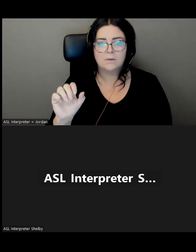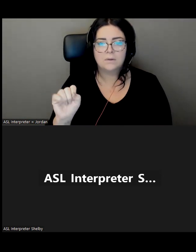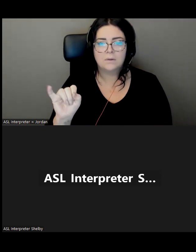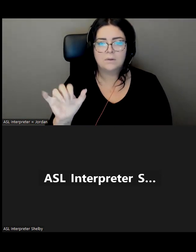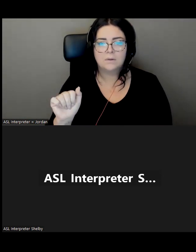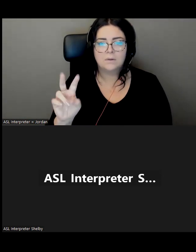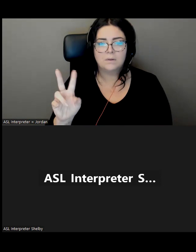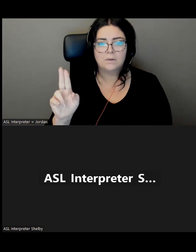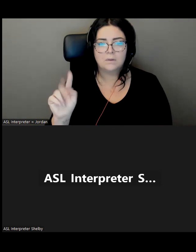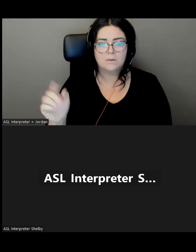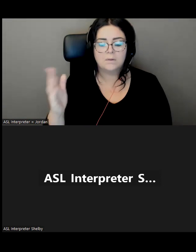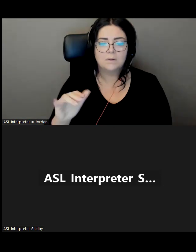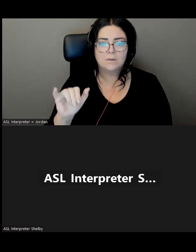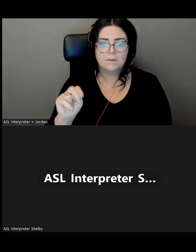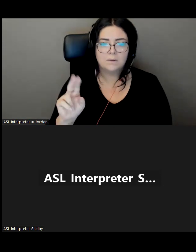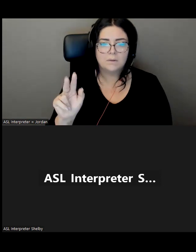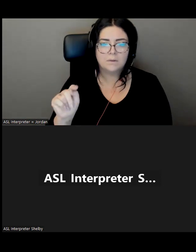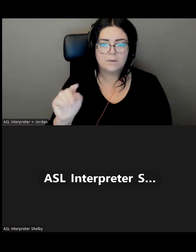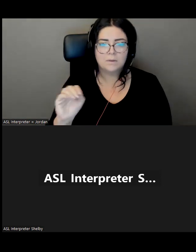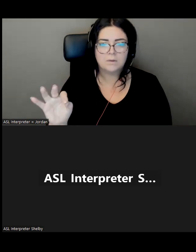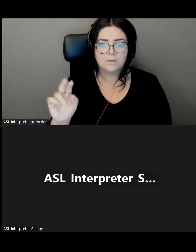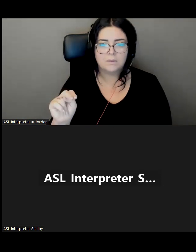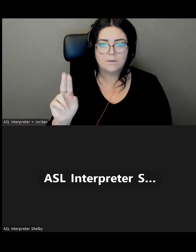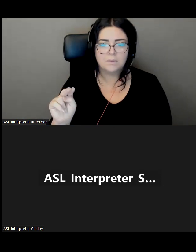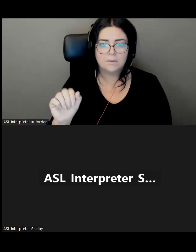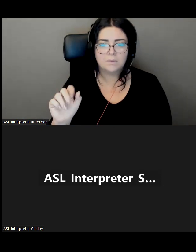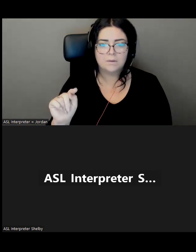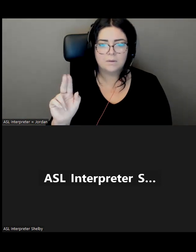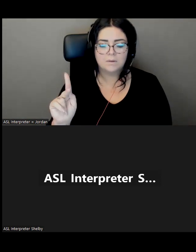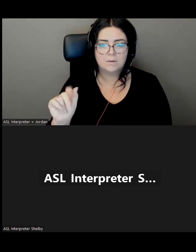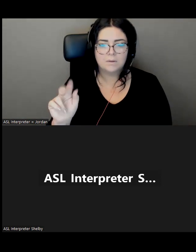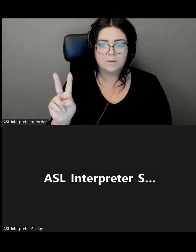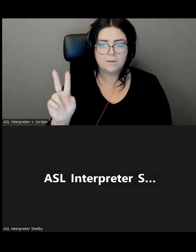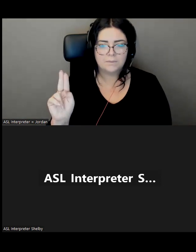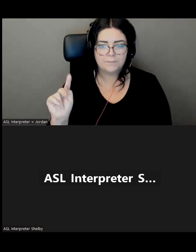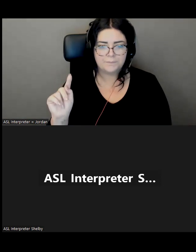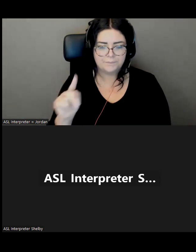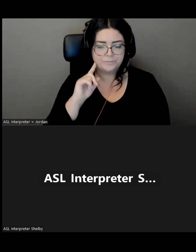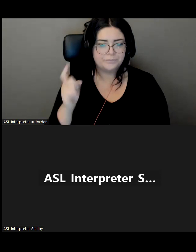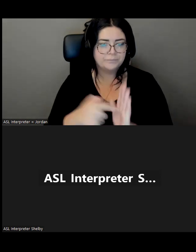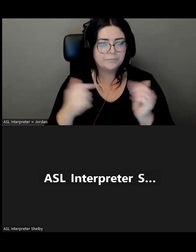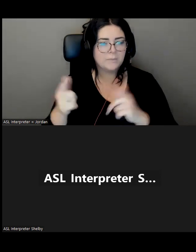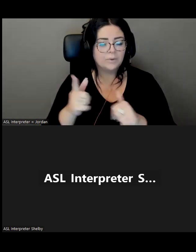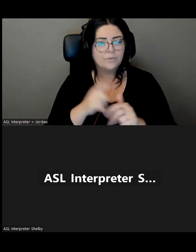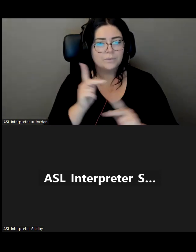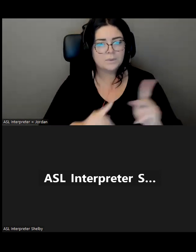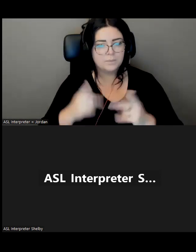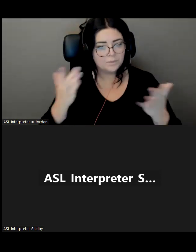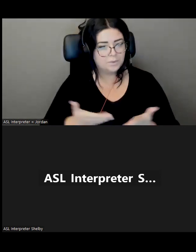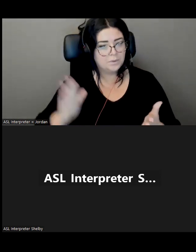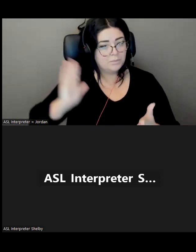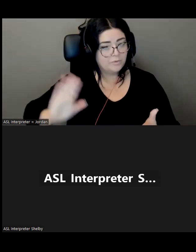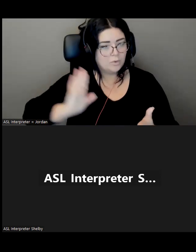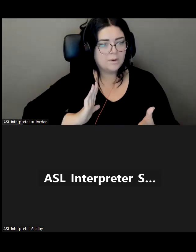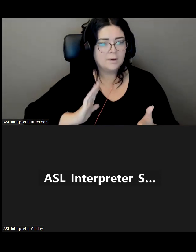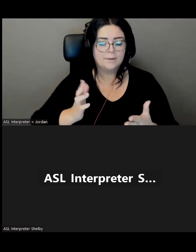Nunatukavut. We recognize all First Peoples who were here before us, those who live with us now, and the 7 generations